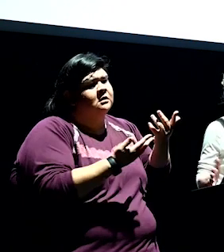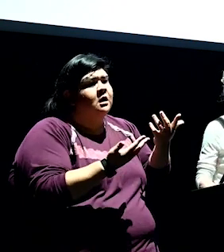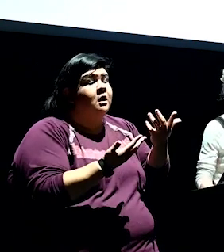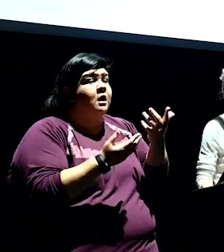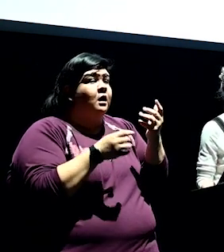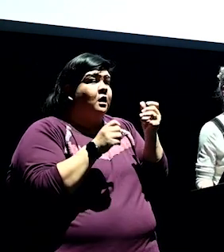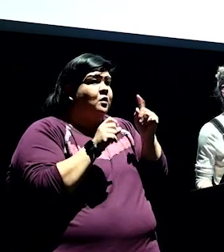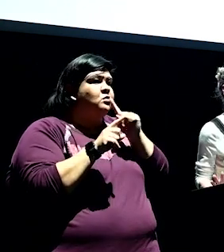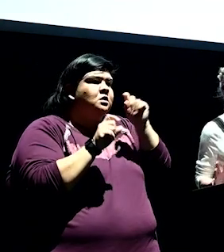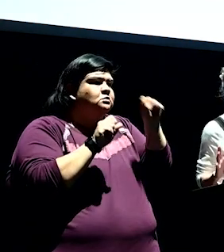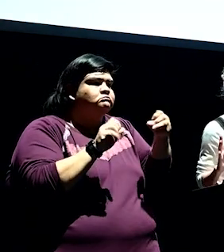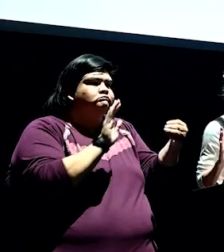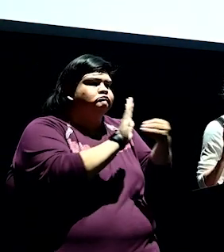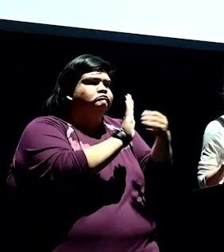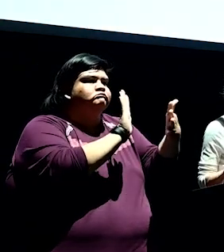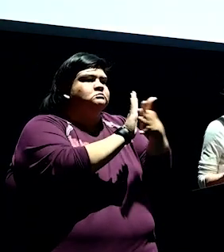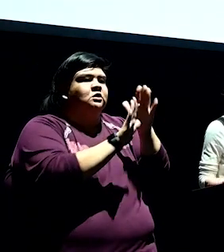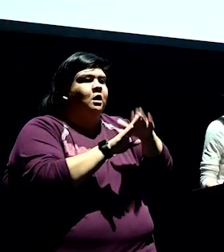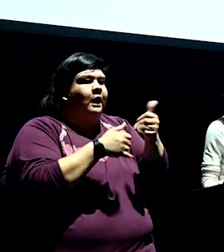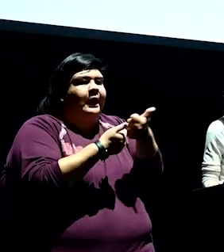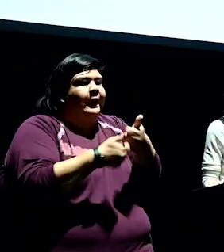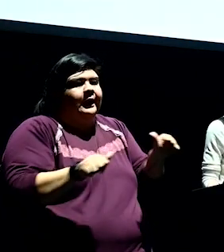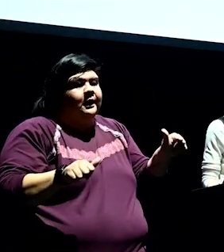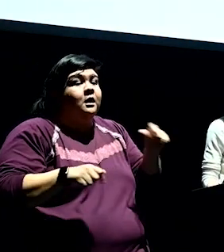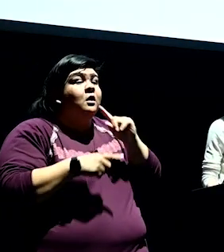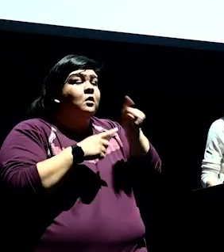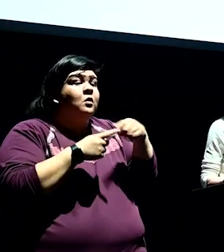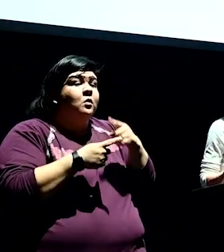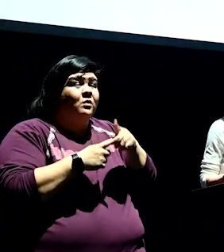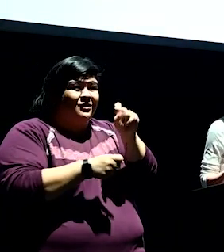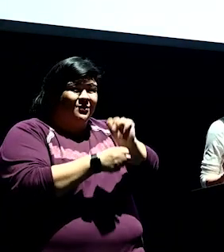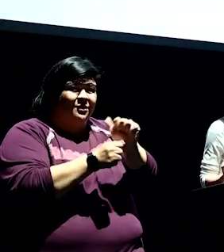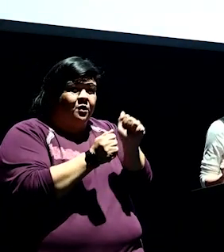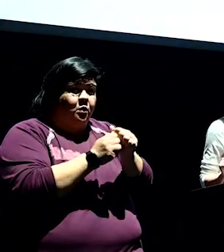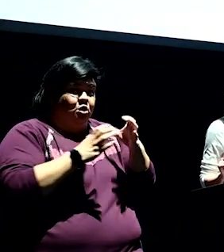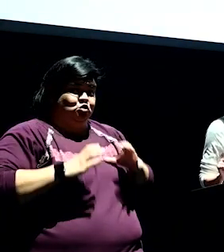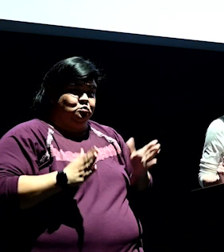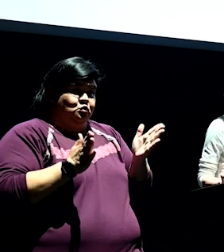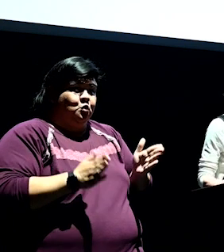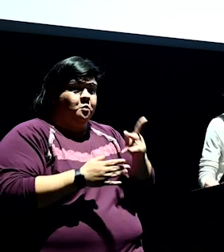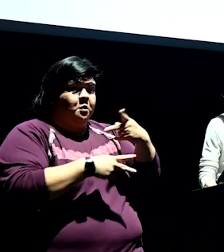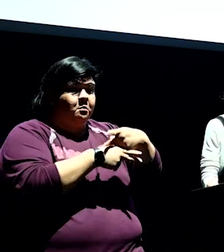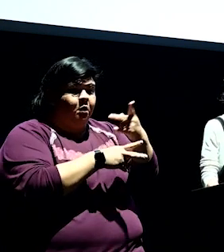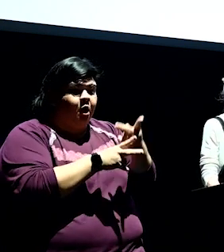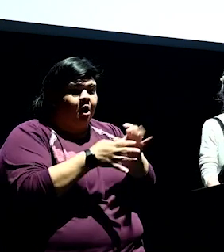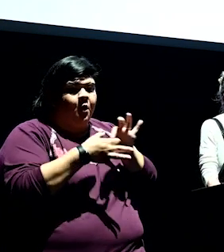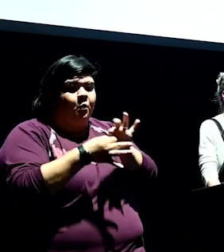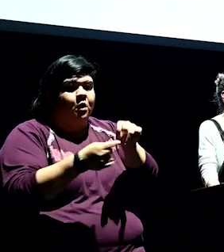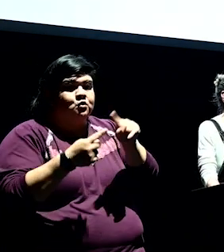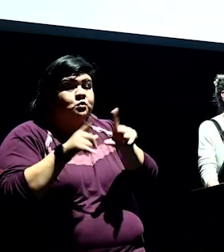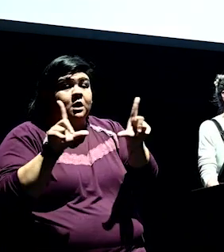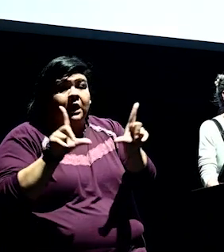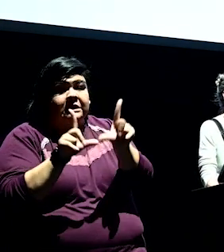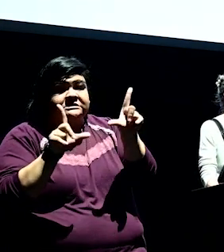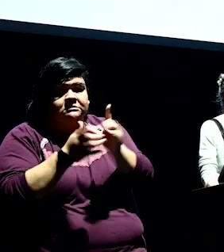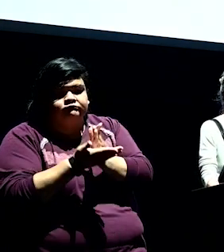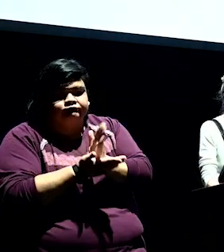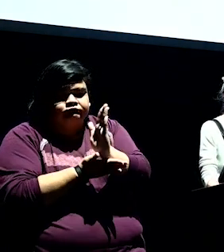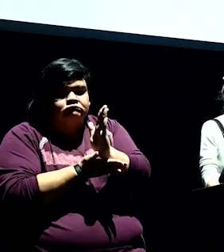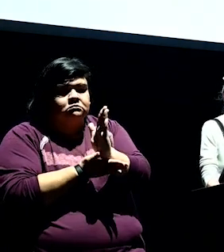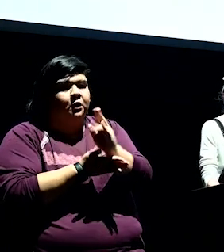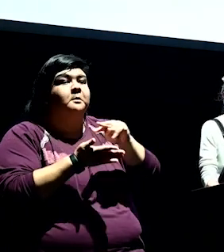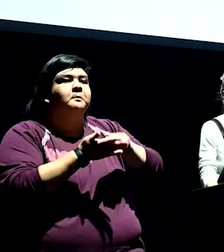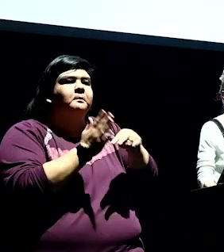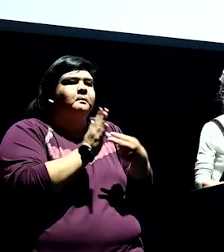could go on anything. I mean, when you're working with consumer products in the way of licensing, you're